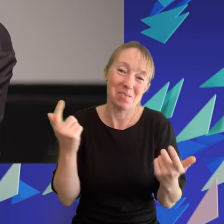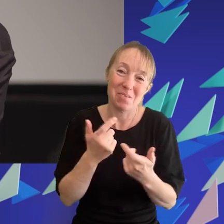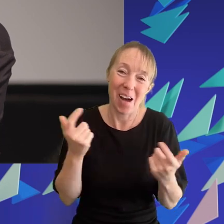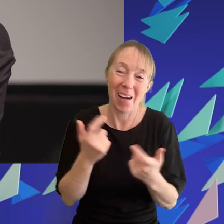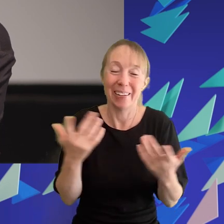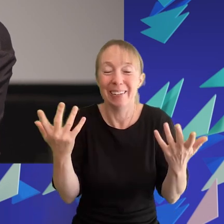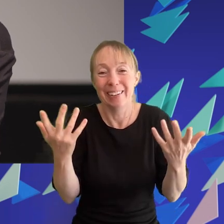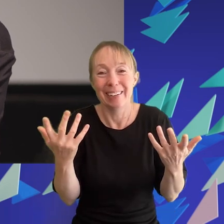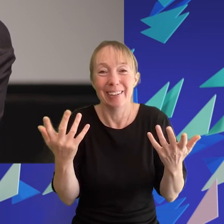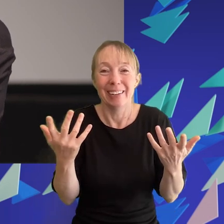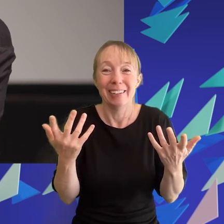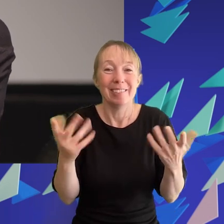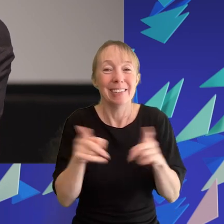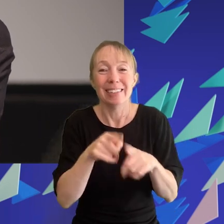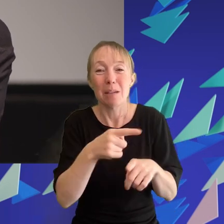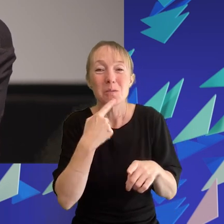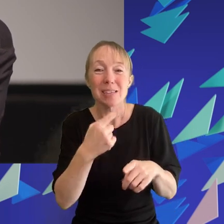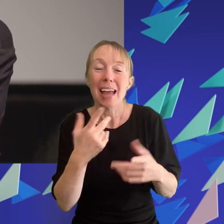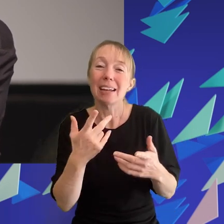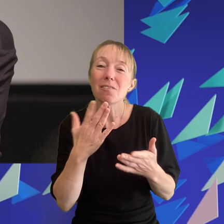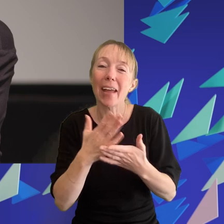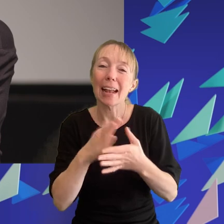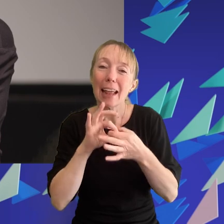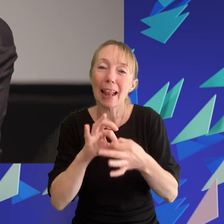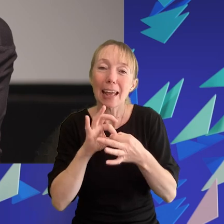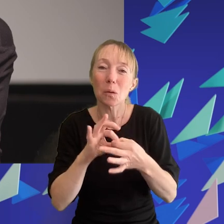funny. And obviously, as you said, but I think it has to do with,